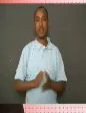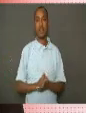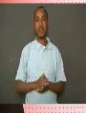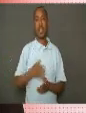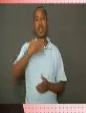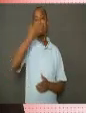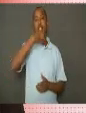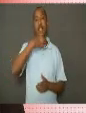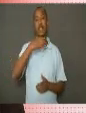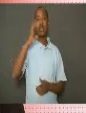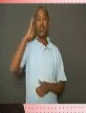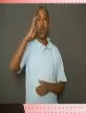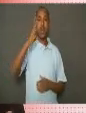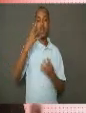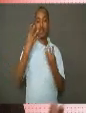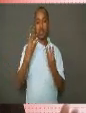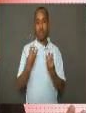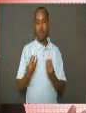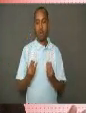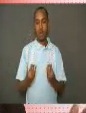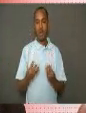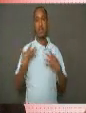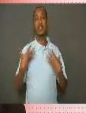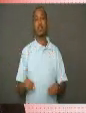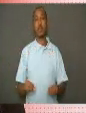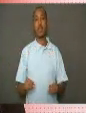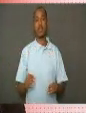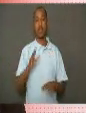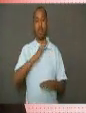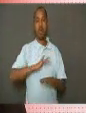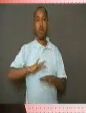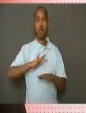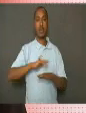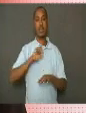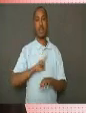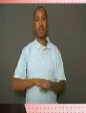The heat will slowly dissipate over time.